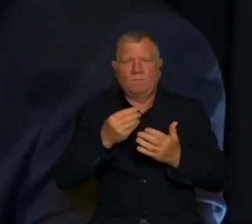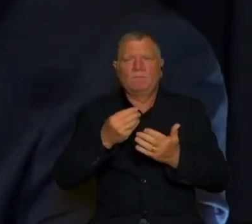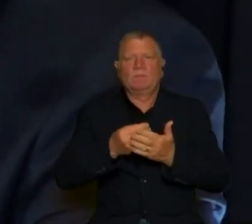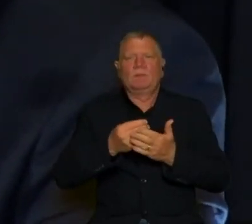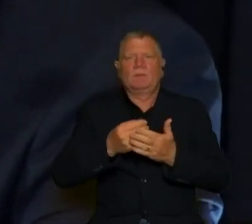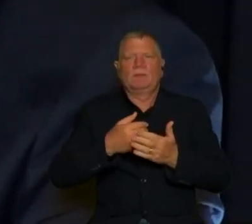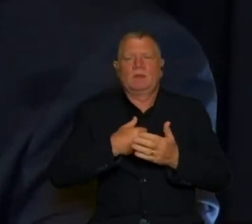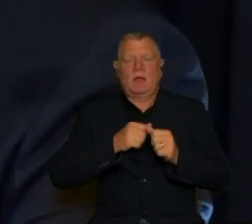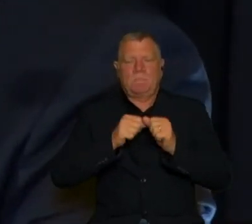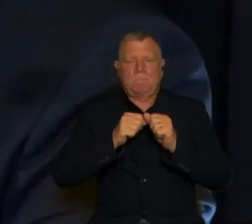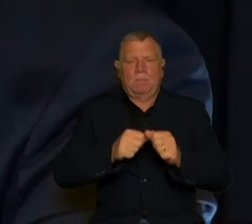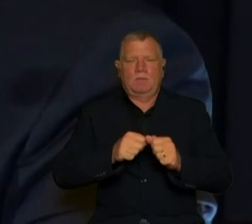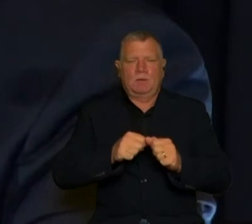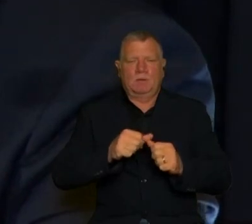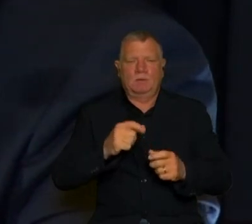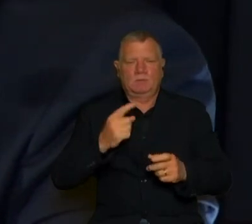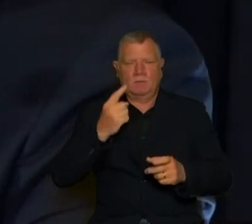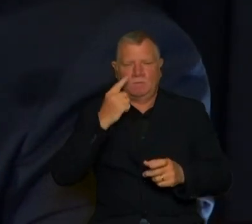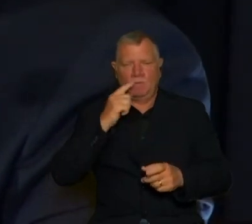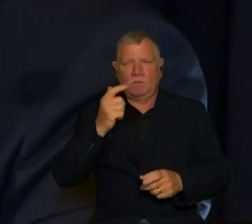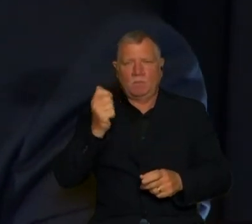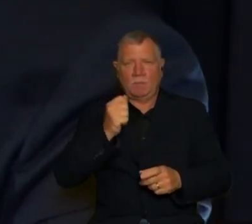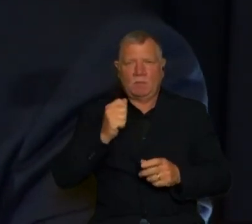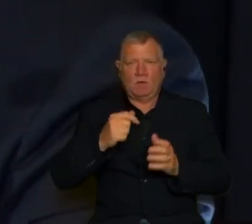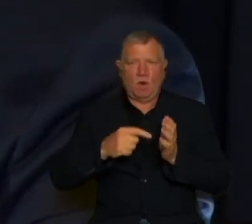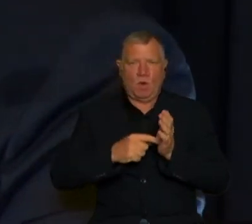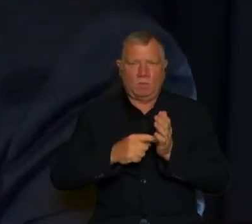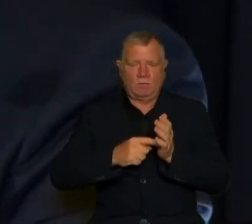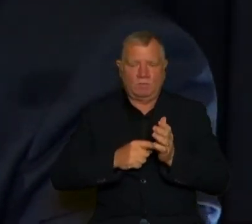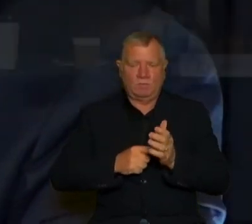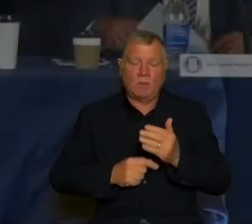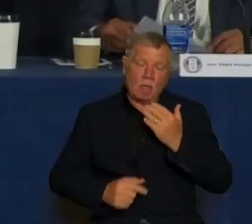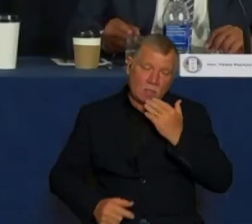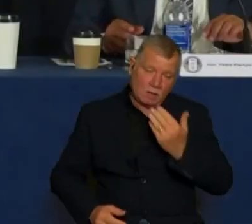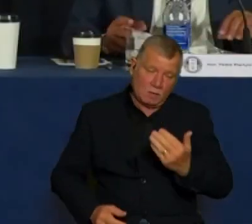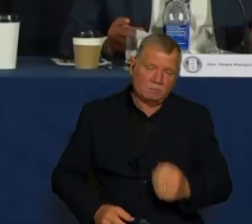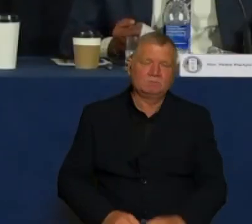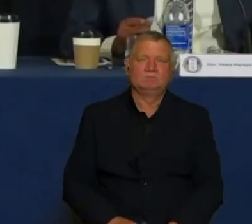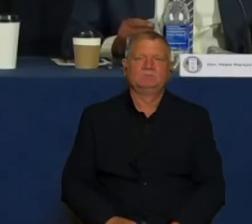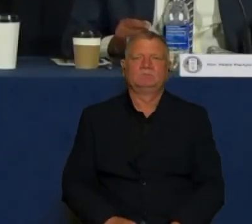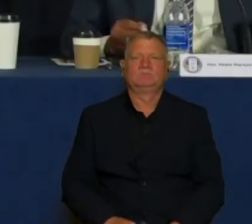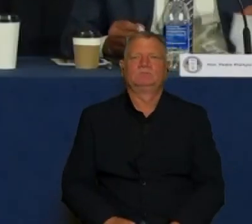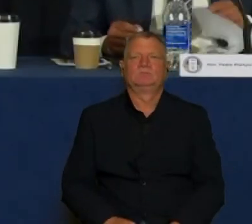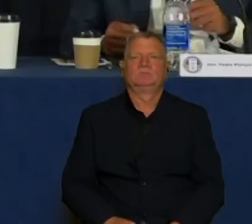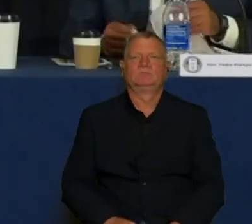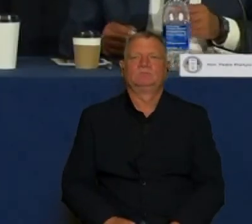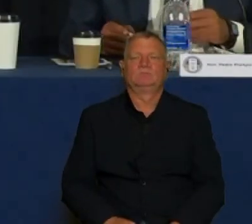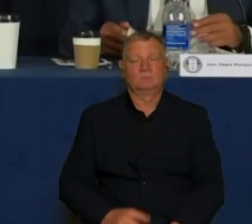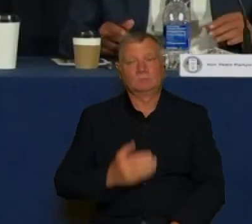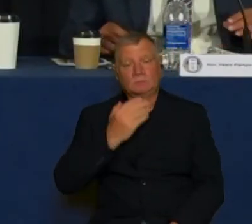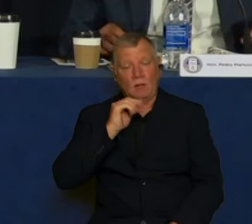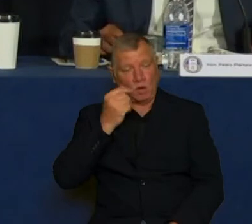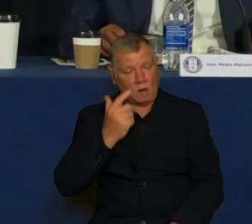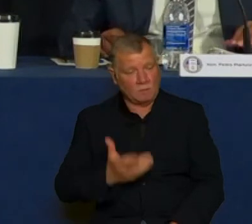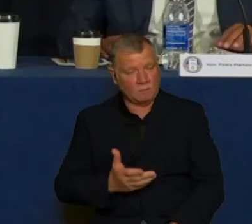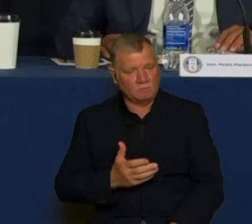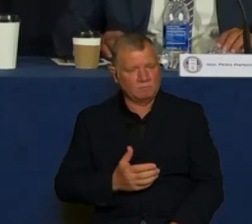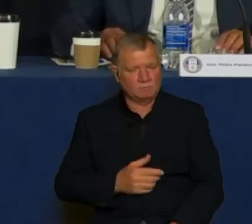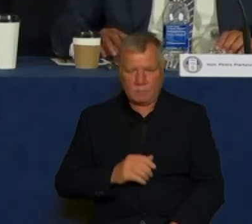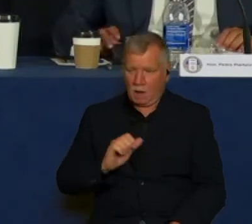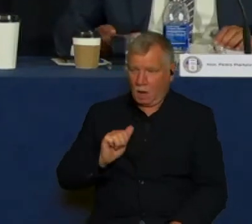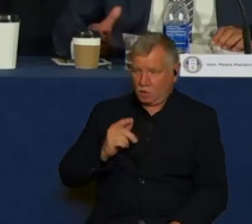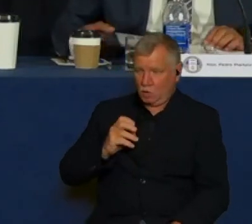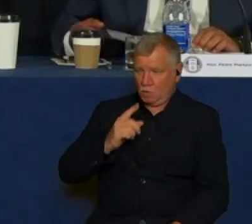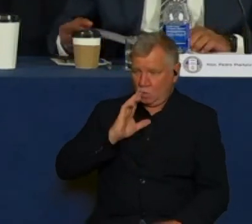permanent solution to Puerto Rico's pension obligations. Thank you. Thank you, Governor. And Antonio would like